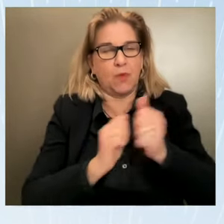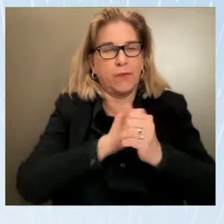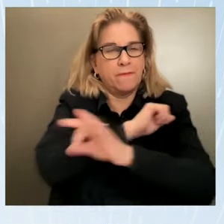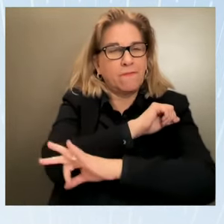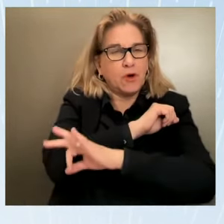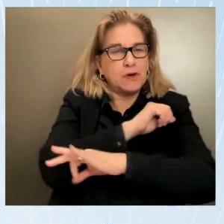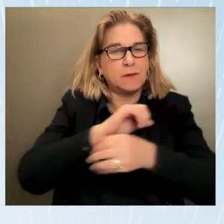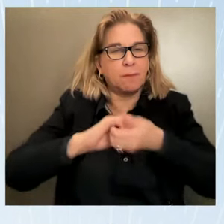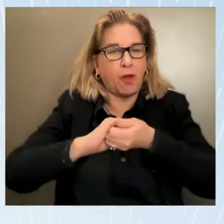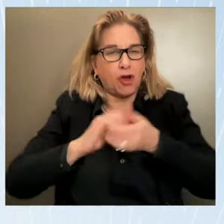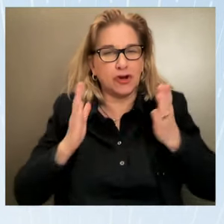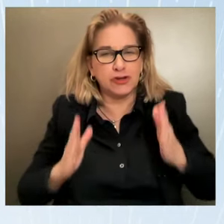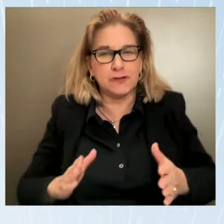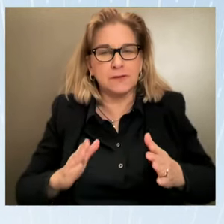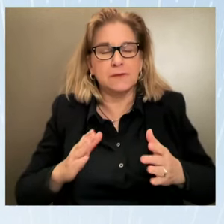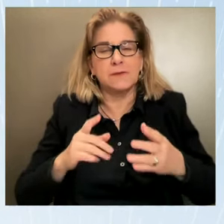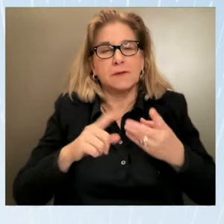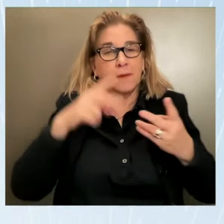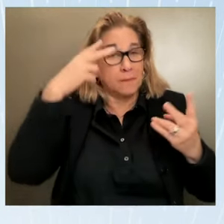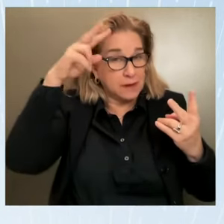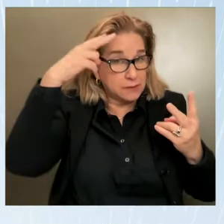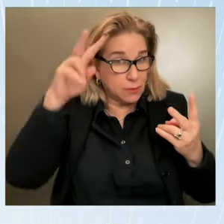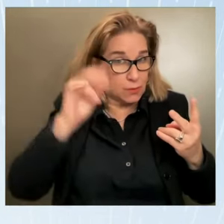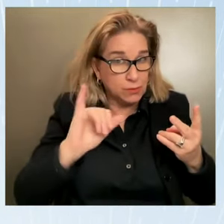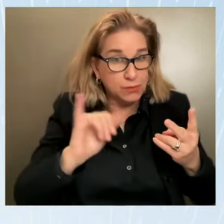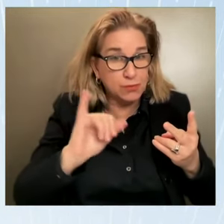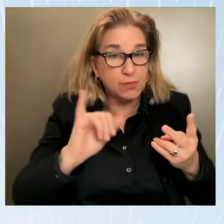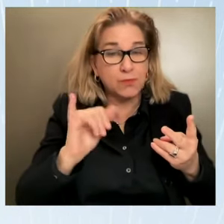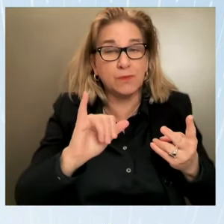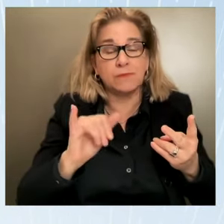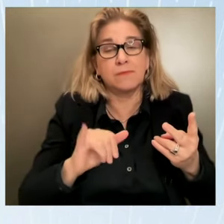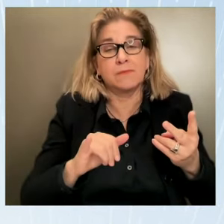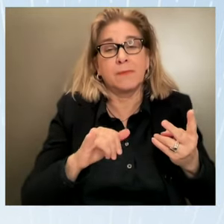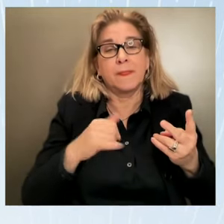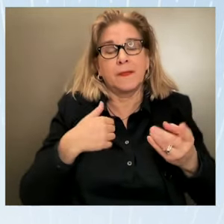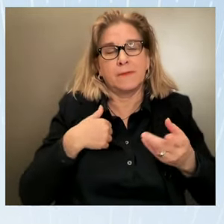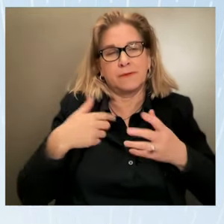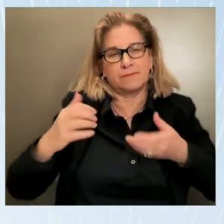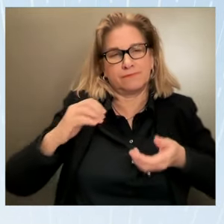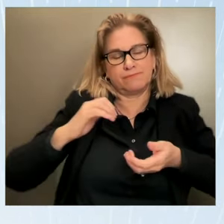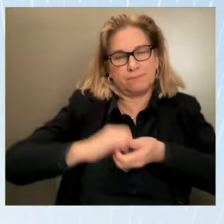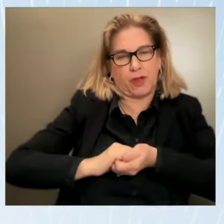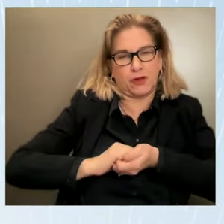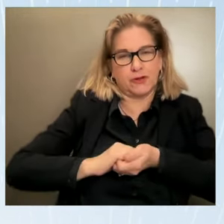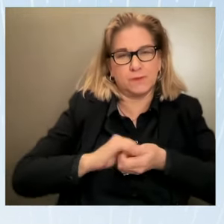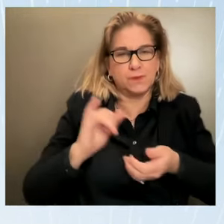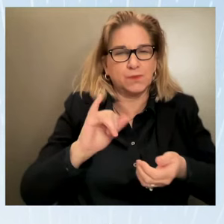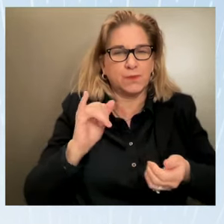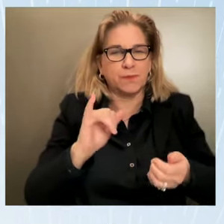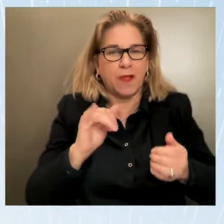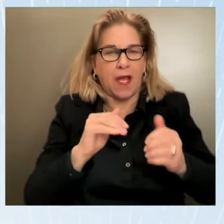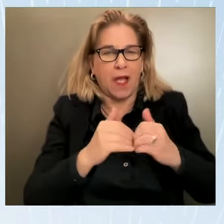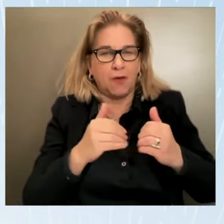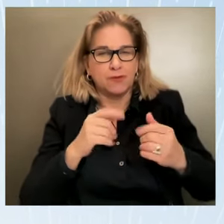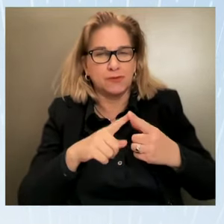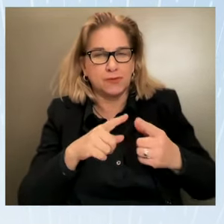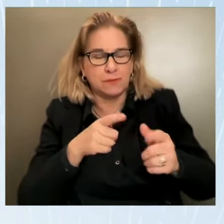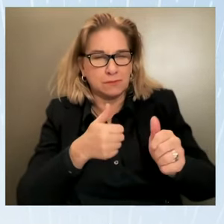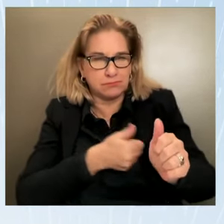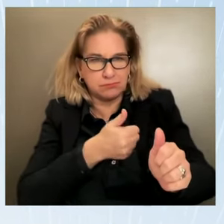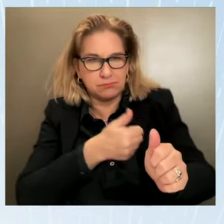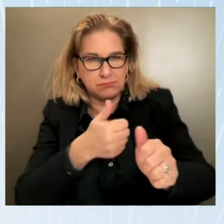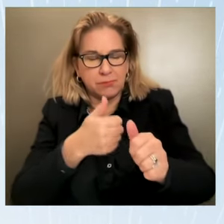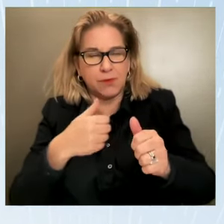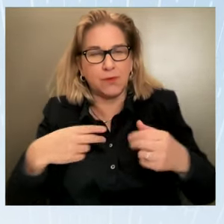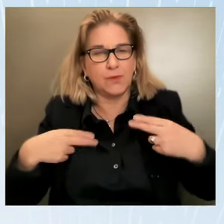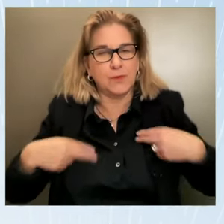joint strides in pursuing human traffickers by blocking their accounts and targeting their illicit financial networks. We're also playing